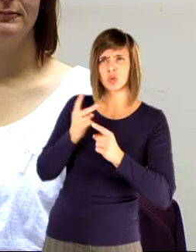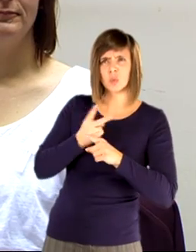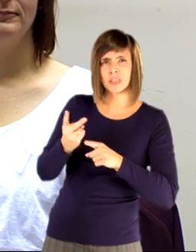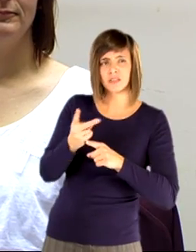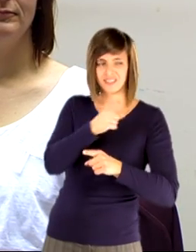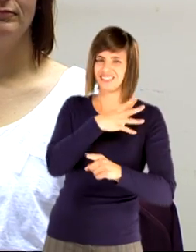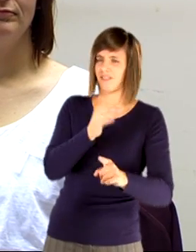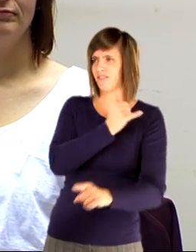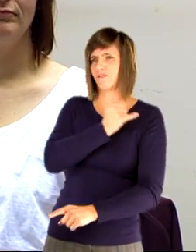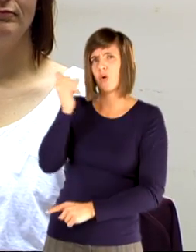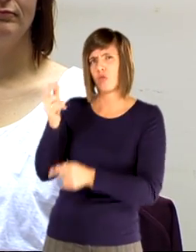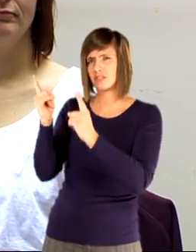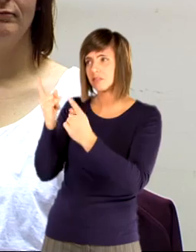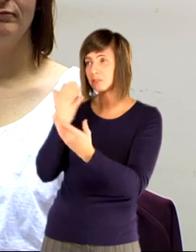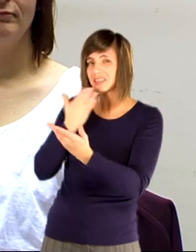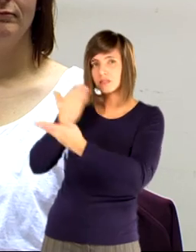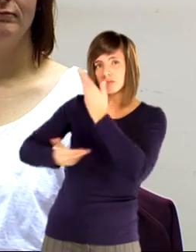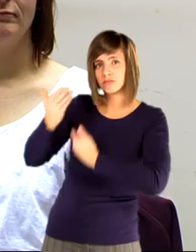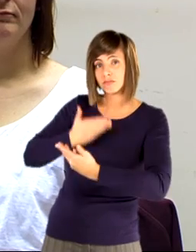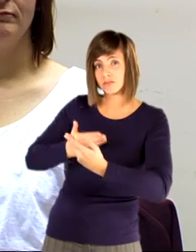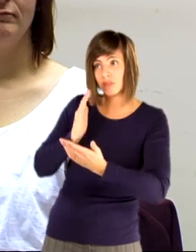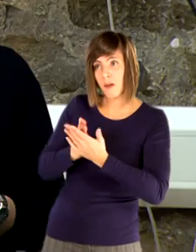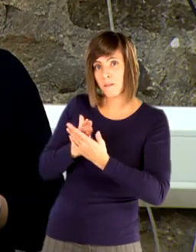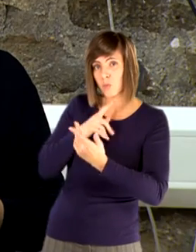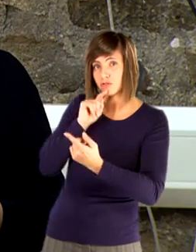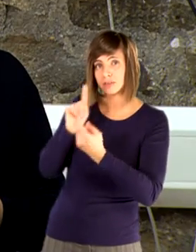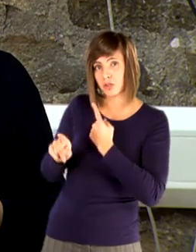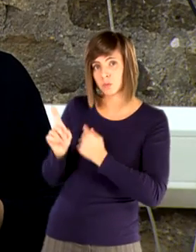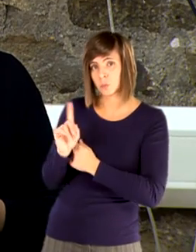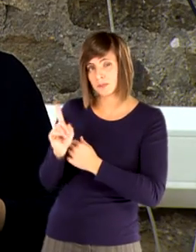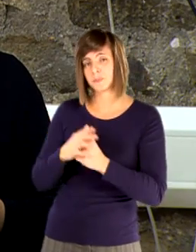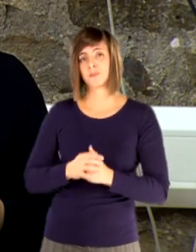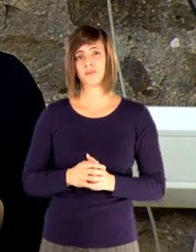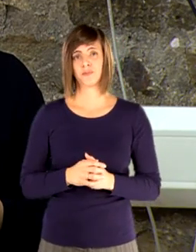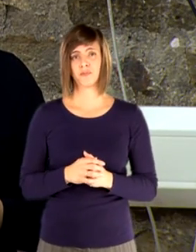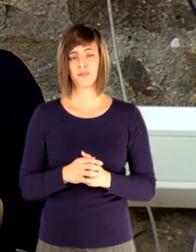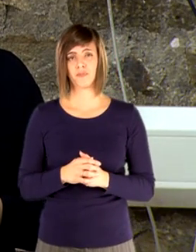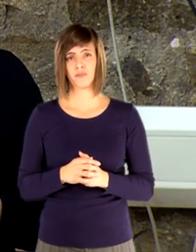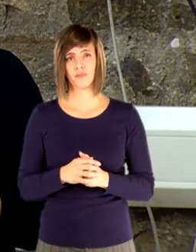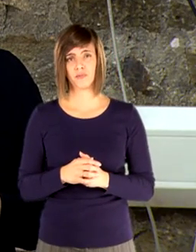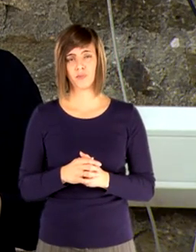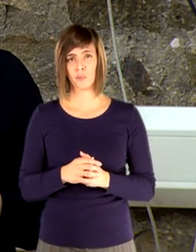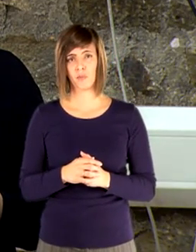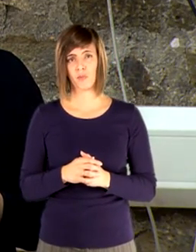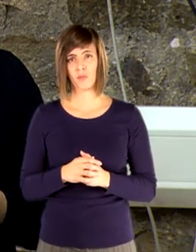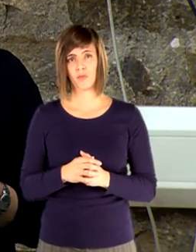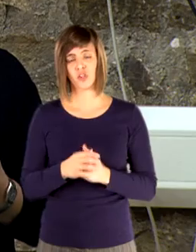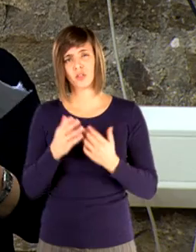in a few weeks, it's worth just ringing them up to say, could you tell me when I'm likely to get a response, and remind them that